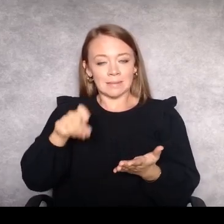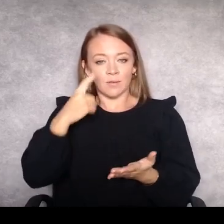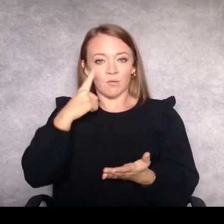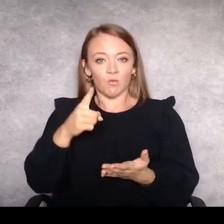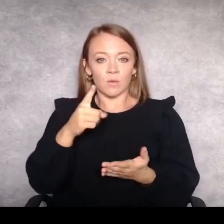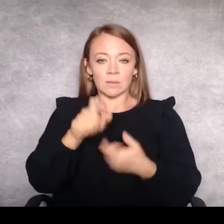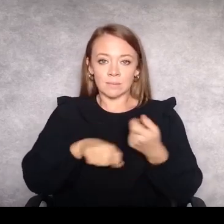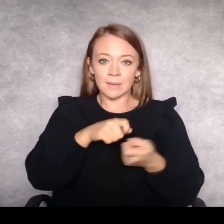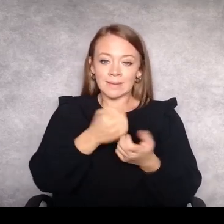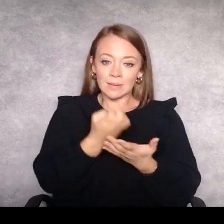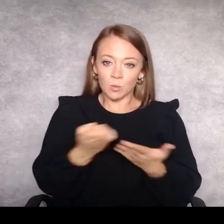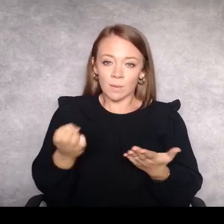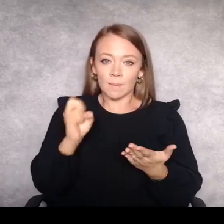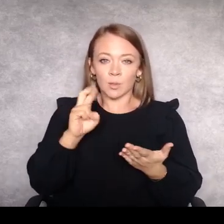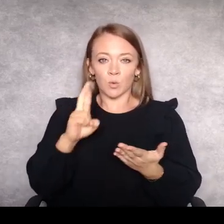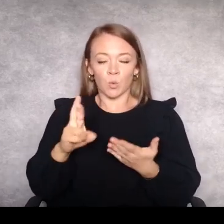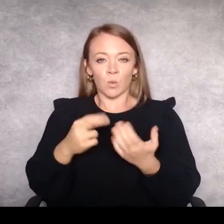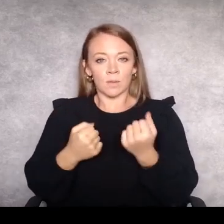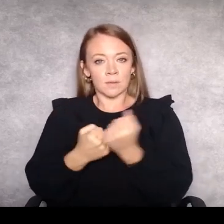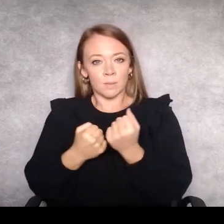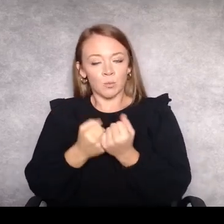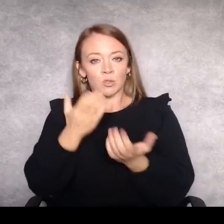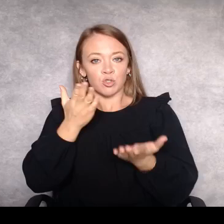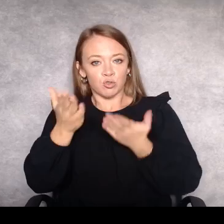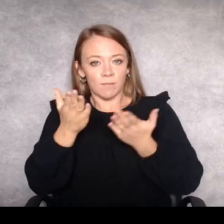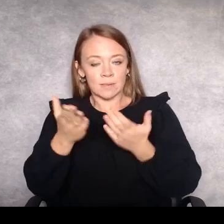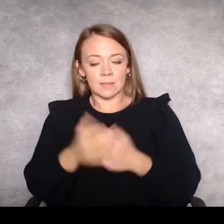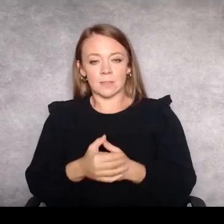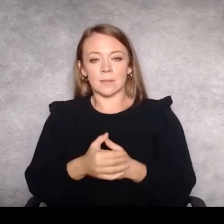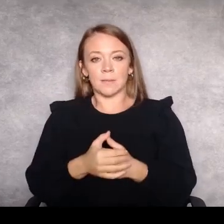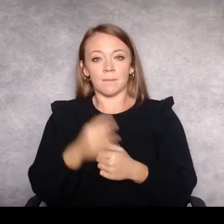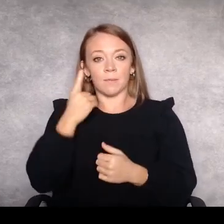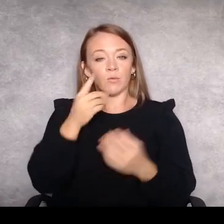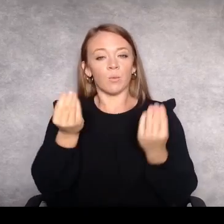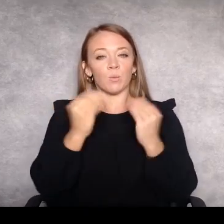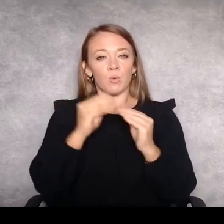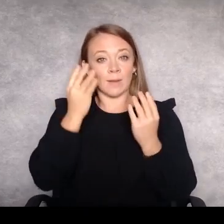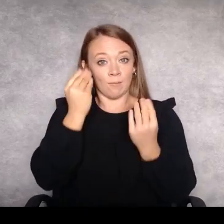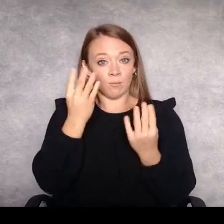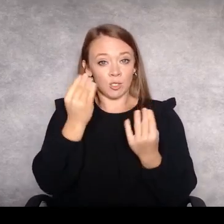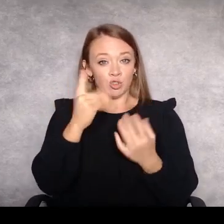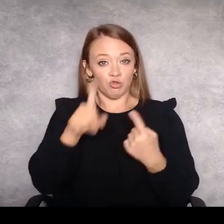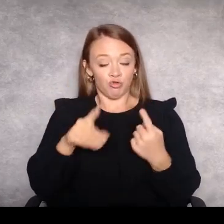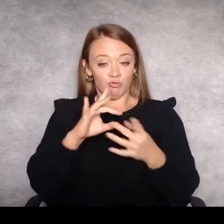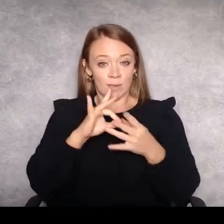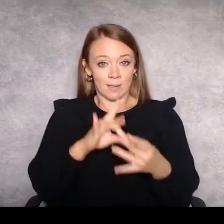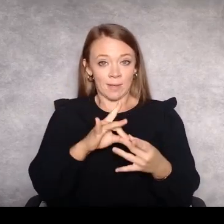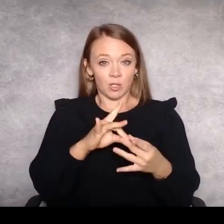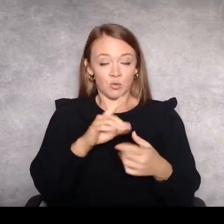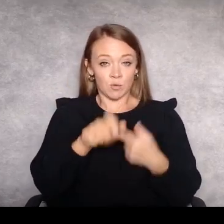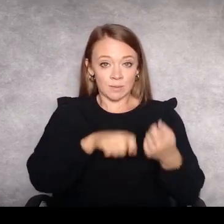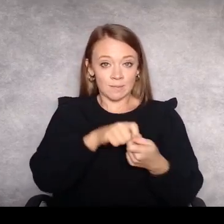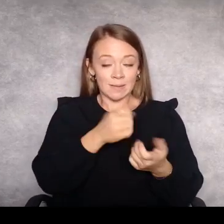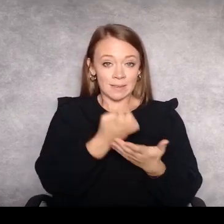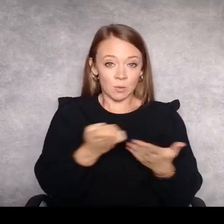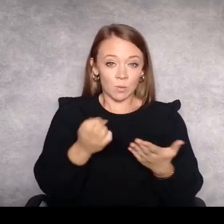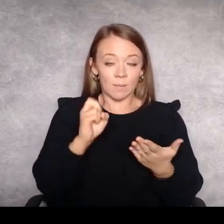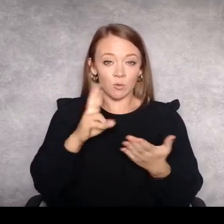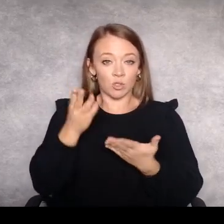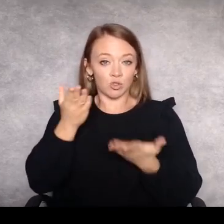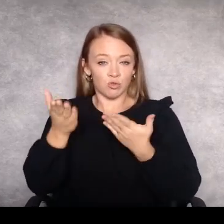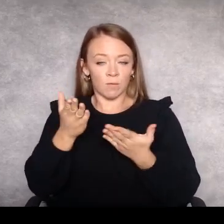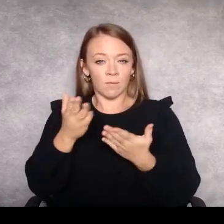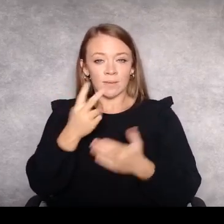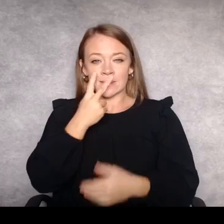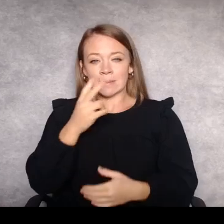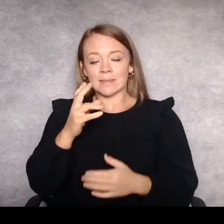service section of the special factors as well. For more information, see video 8 on the need for a particular